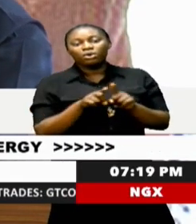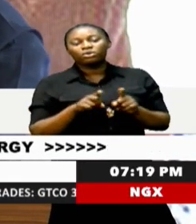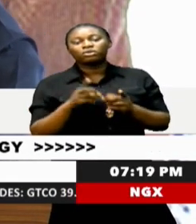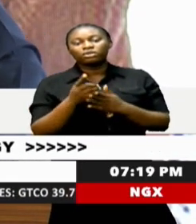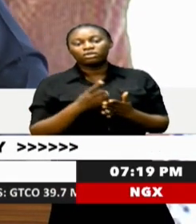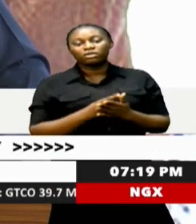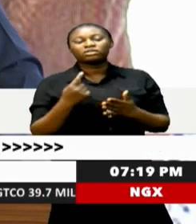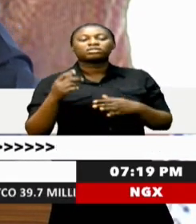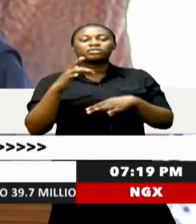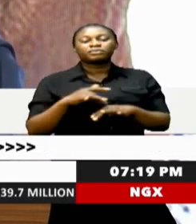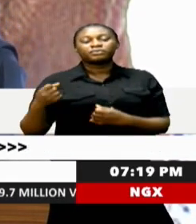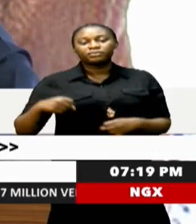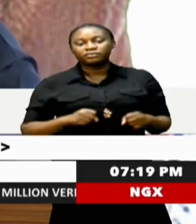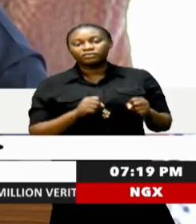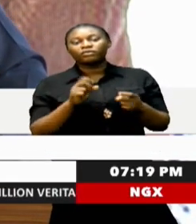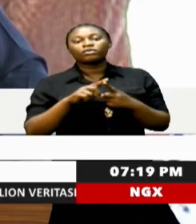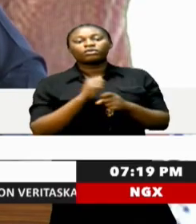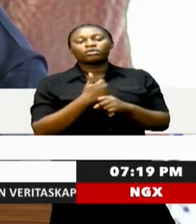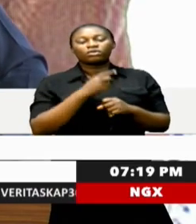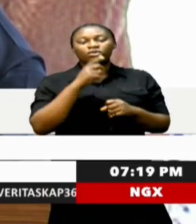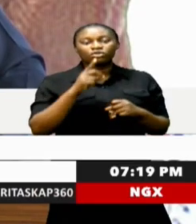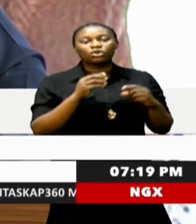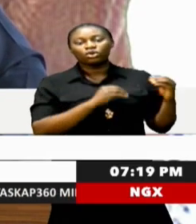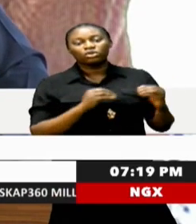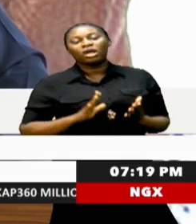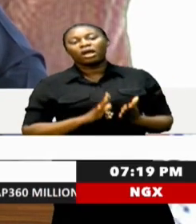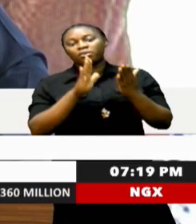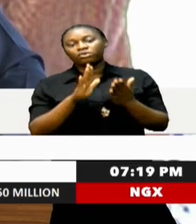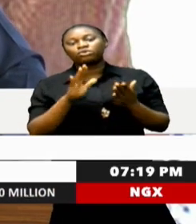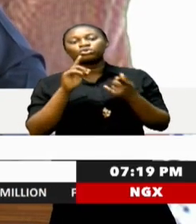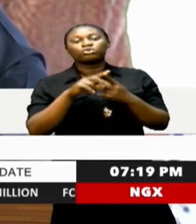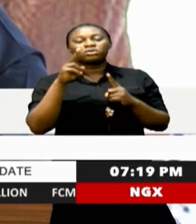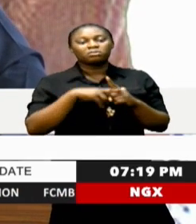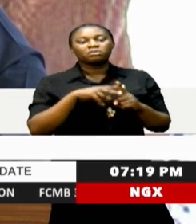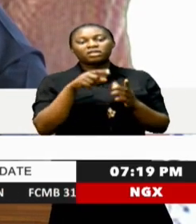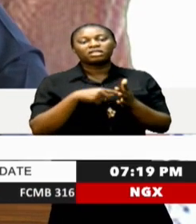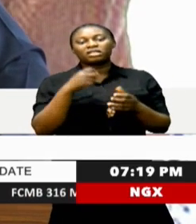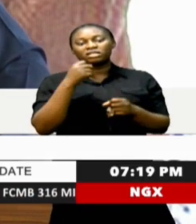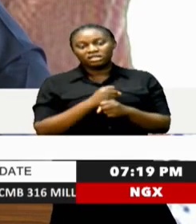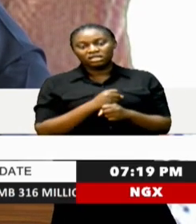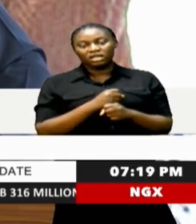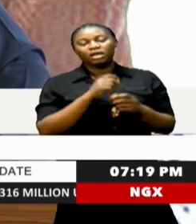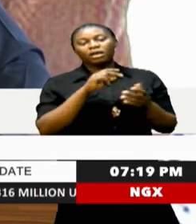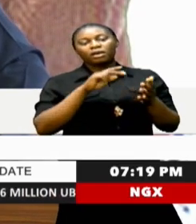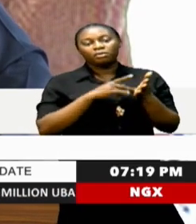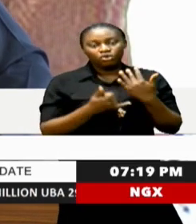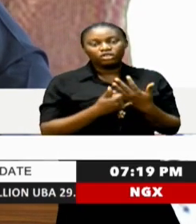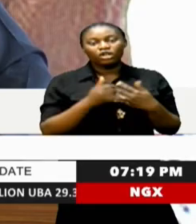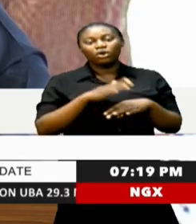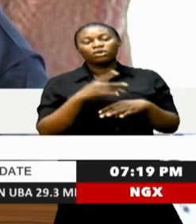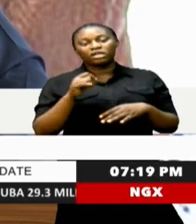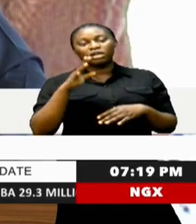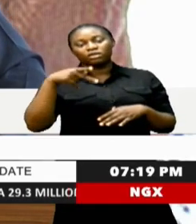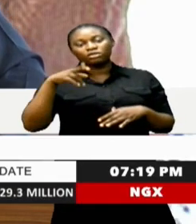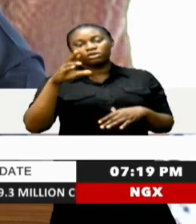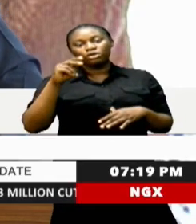the effective strategies to ensure a coordinated approach to implement this AFCTA digital trade protocol, and